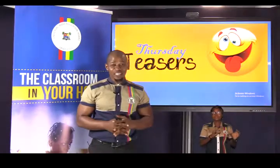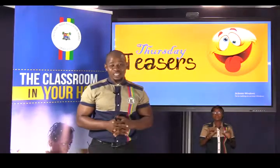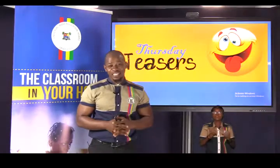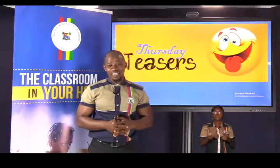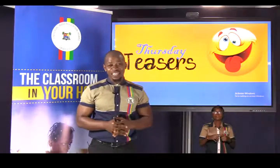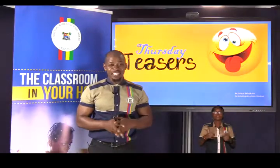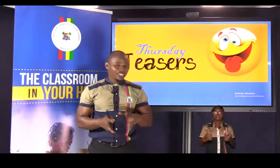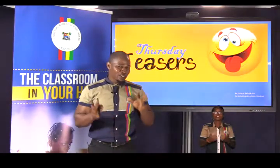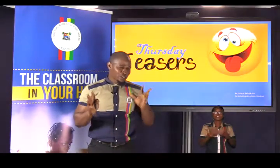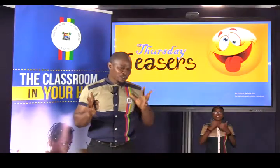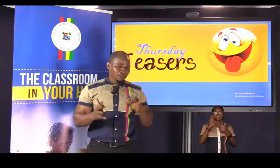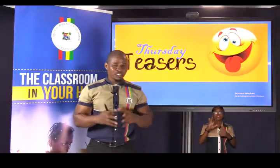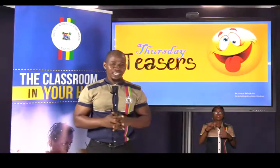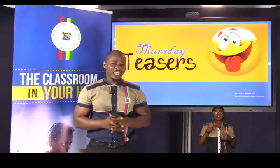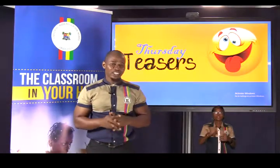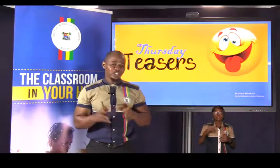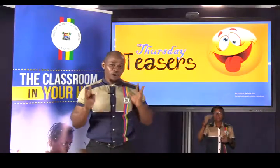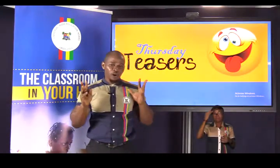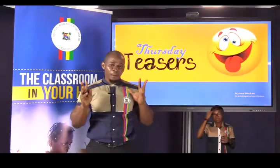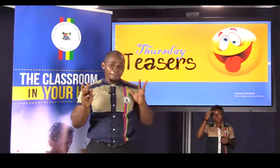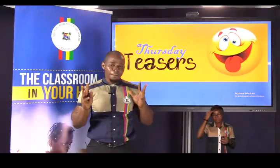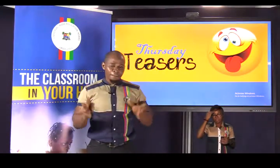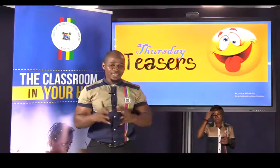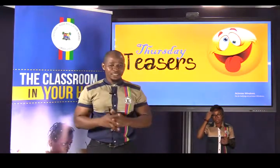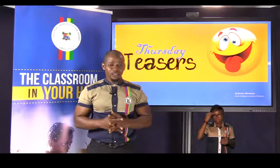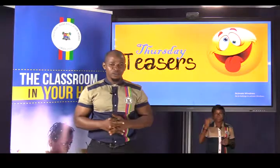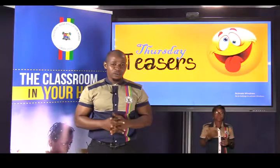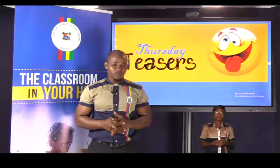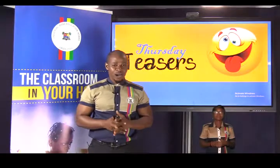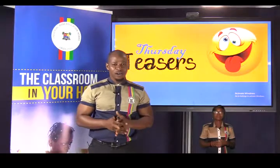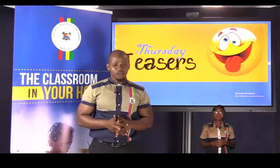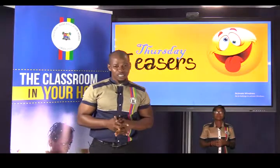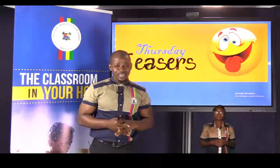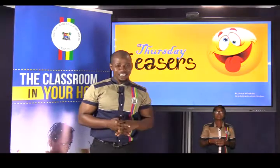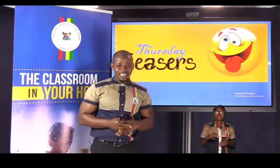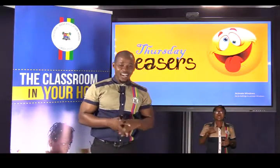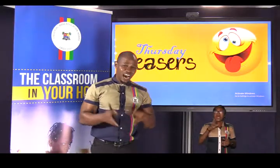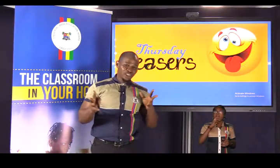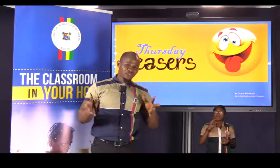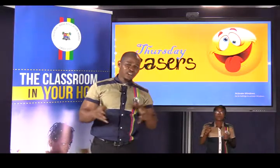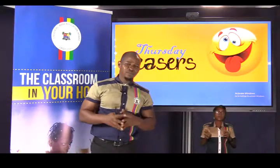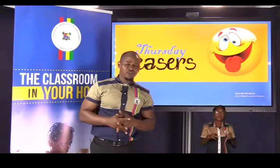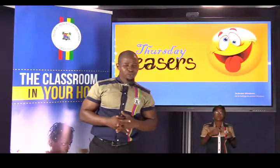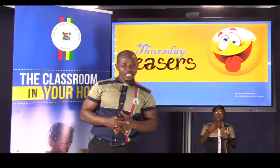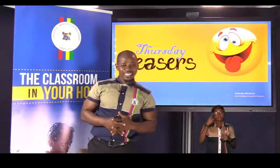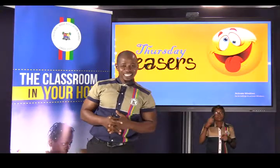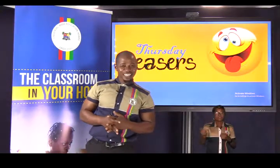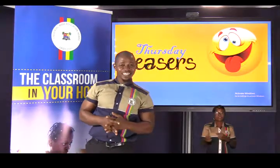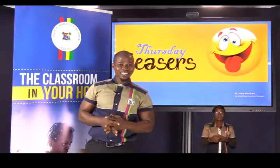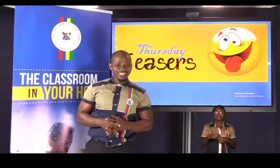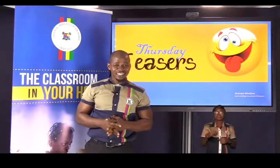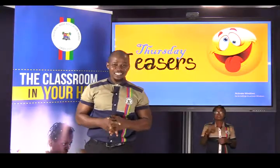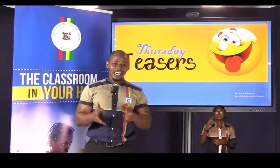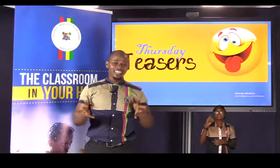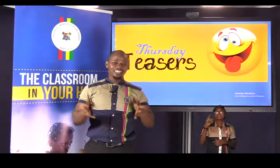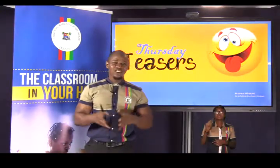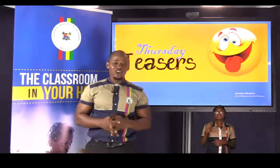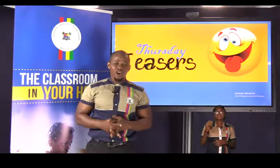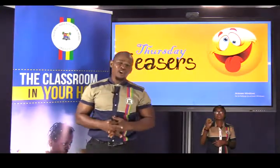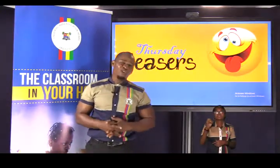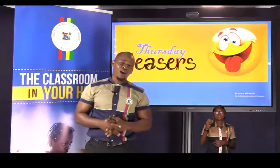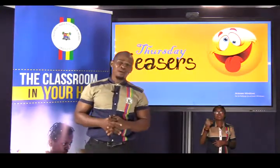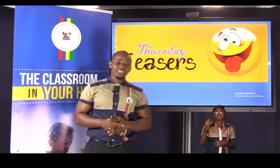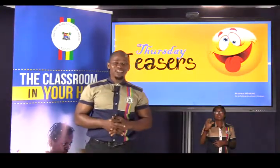you an activity to challenge your mental faculty. Are you ready for today's teasers?